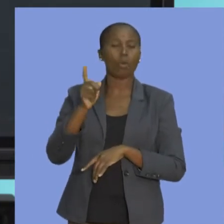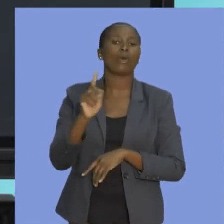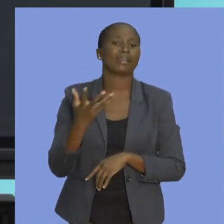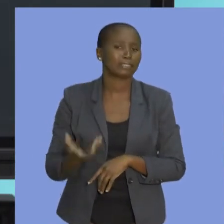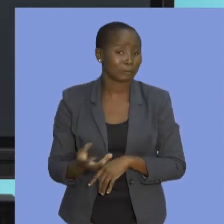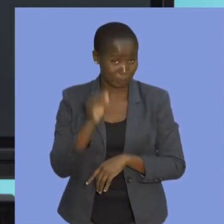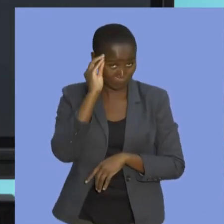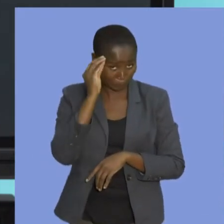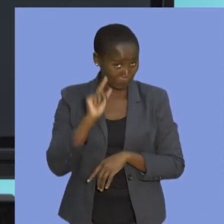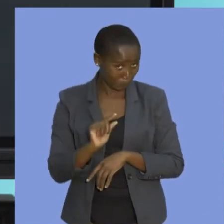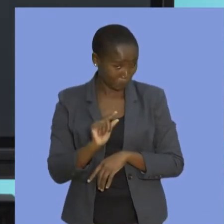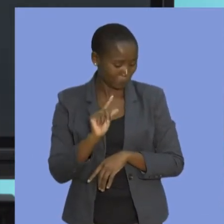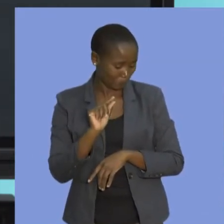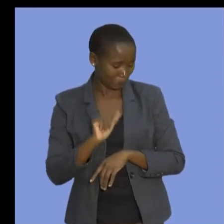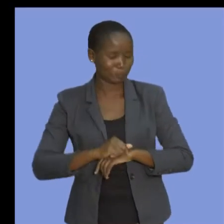makes sense.